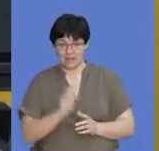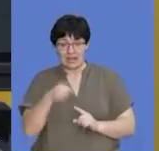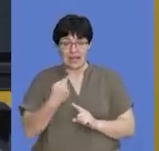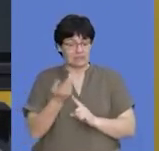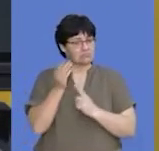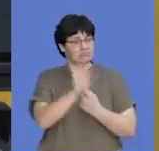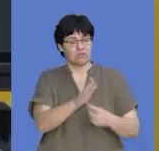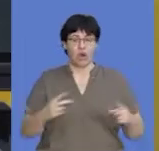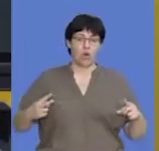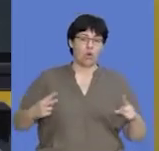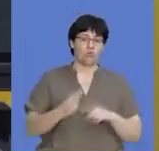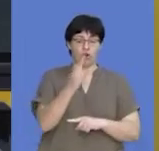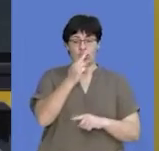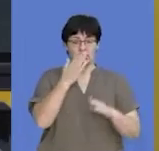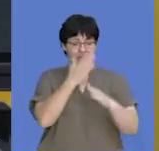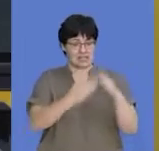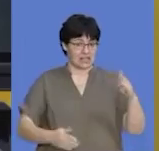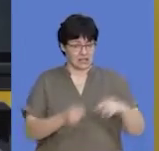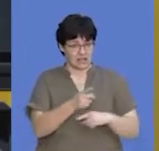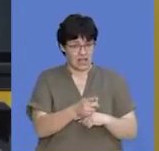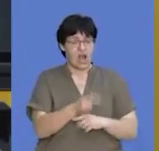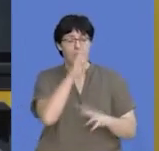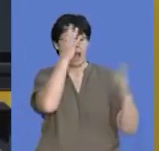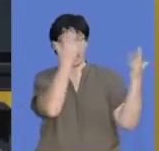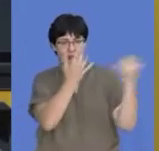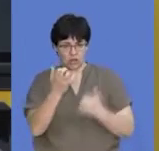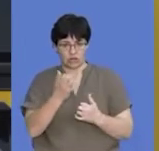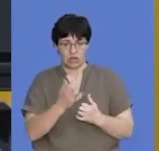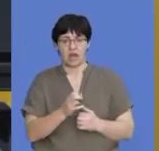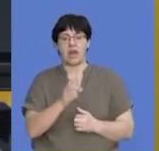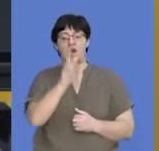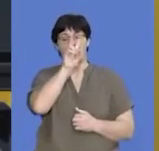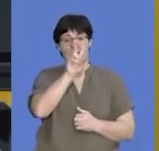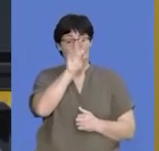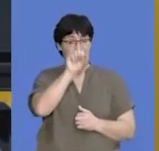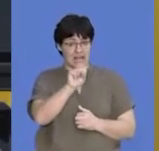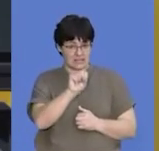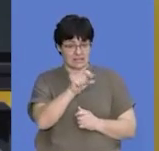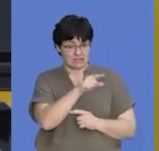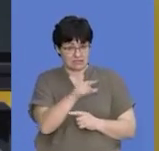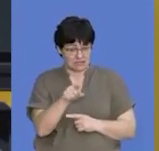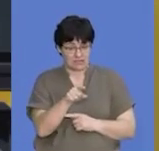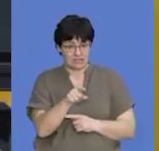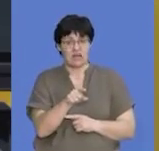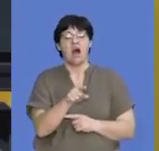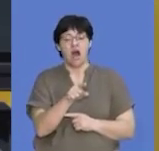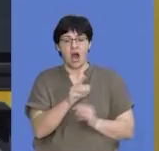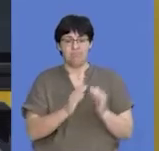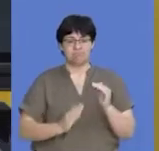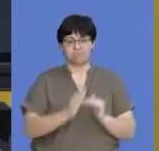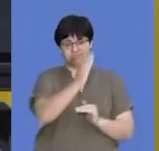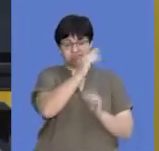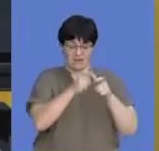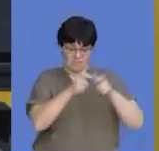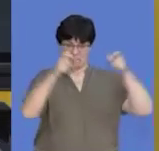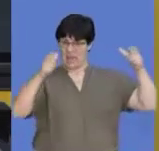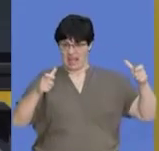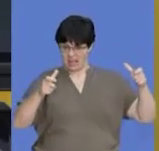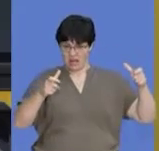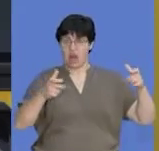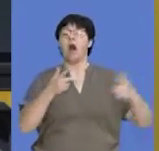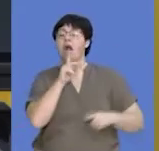looking at a cross section and you are asked to calculate the vertical exaggeration, know that you are trying to determine the